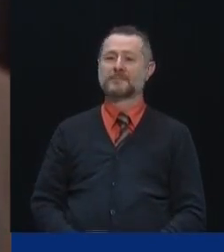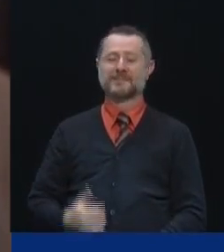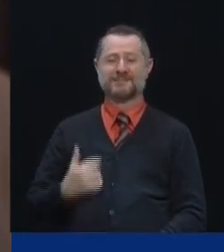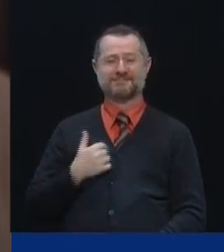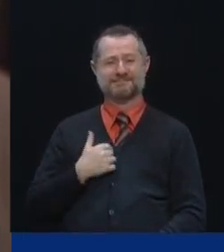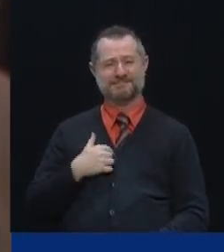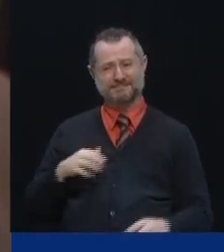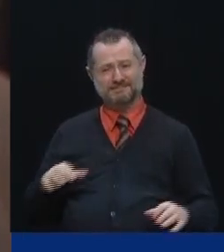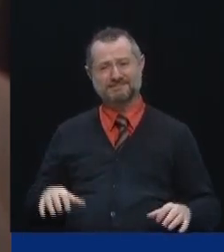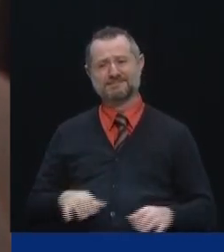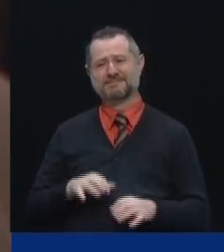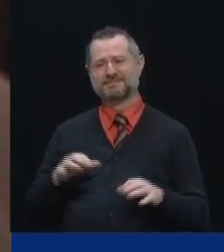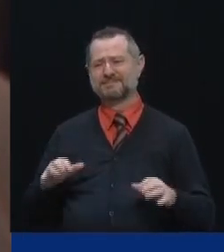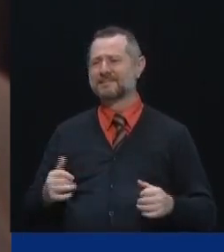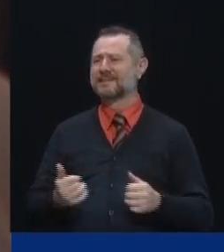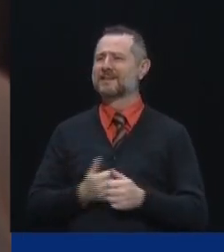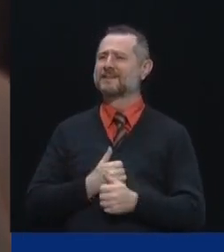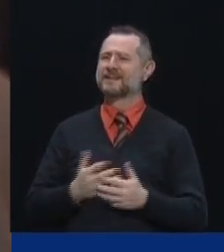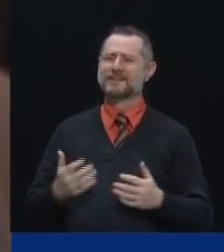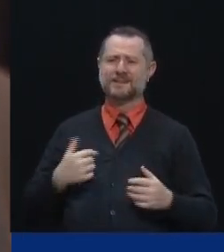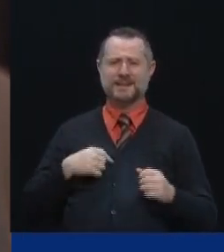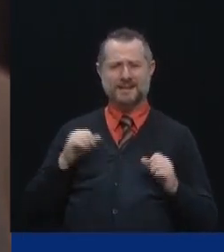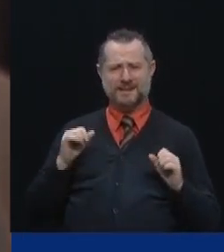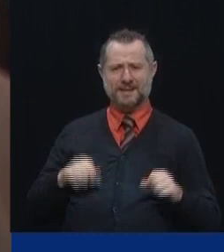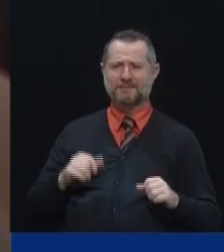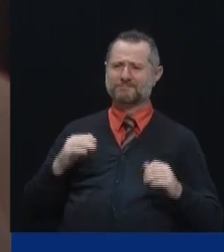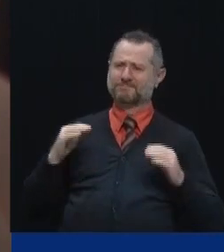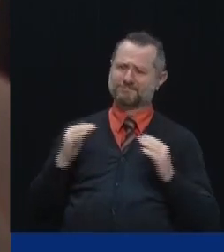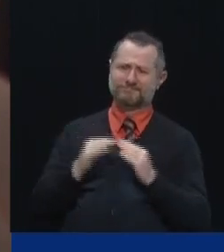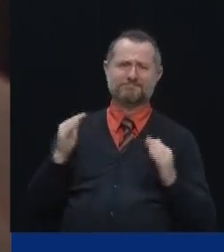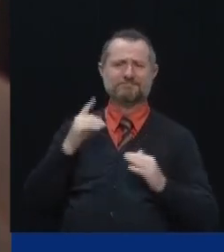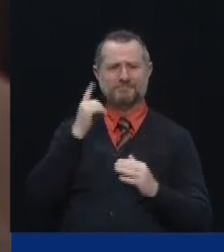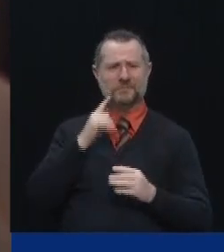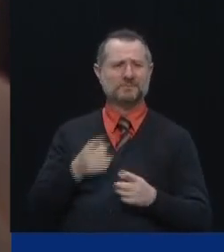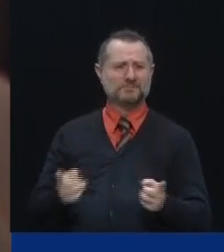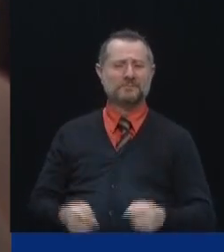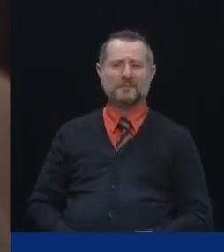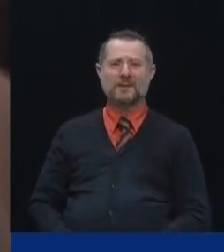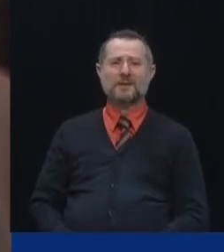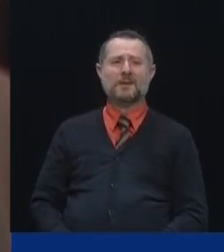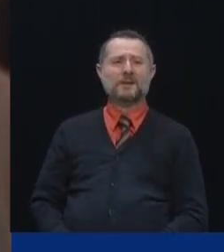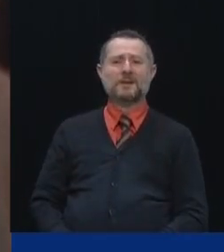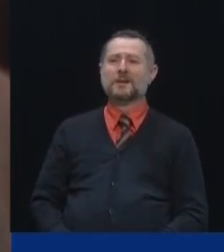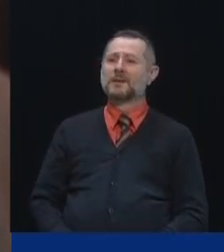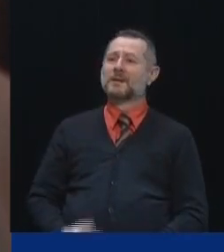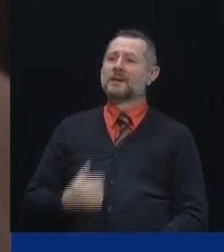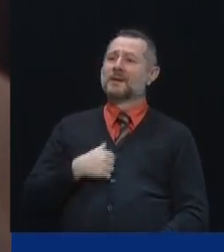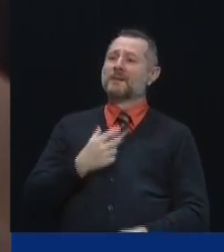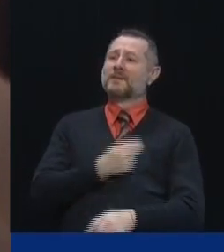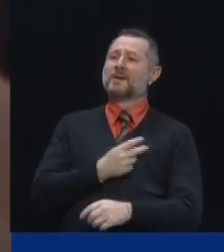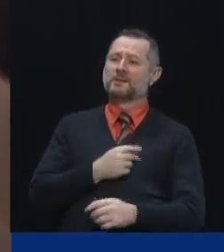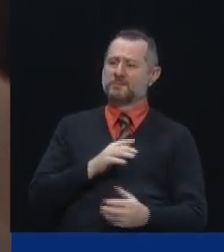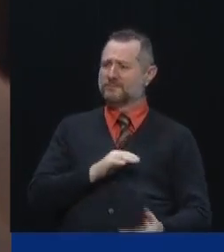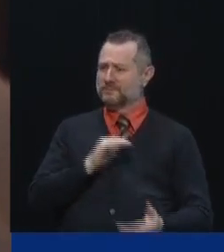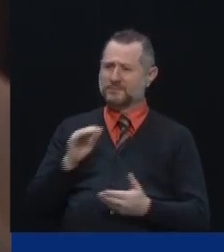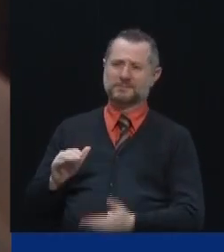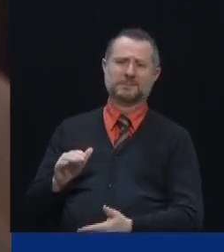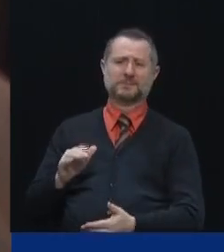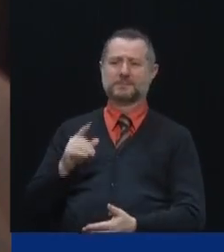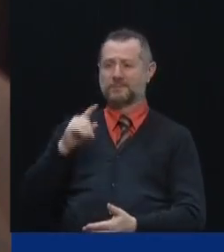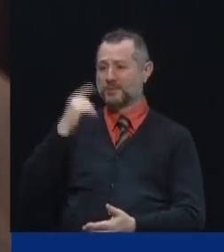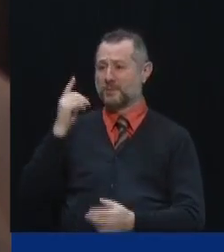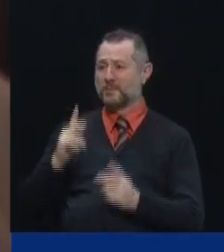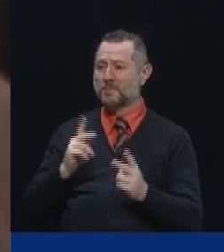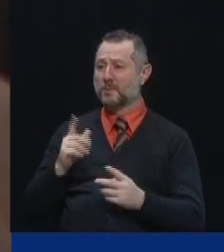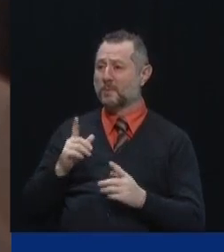we can to do this equitably and fairly. We are bringing the vaccines to the black community,